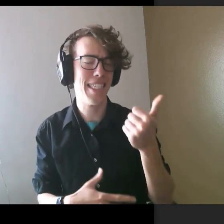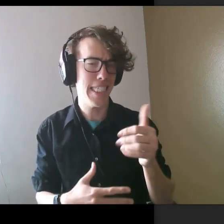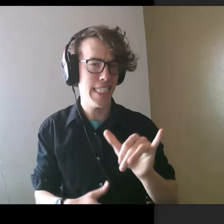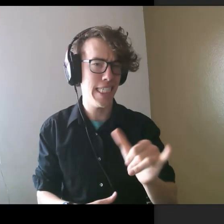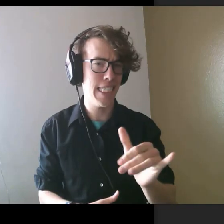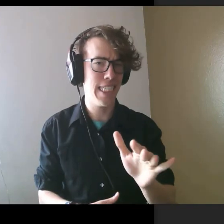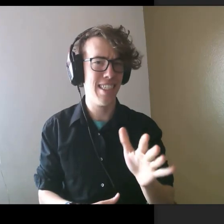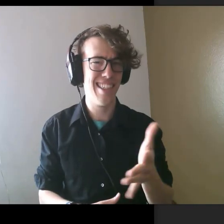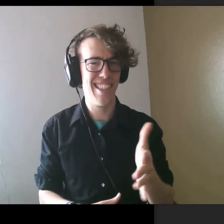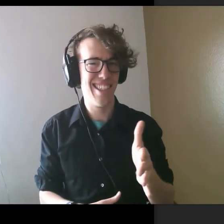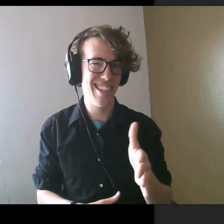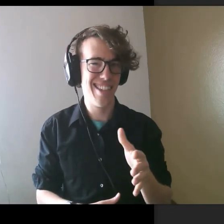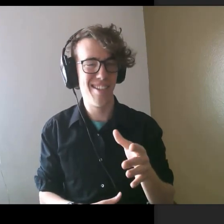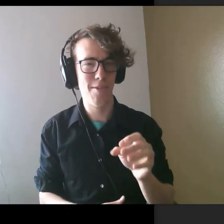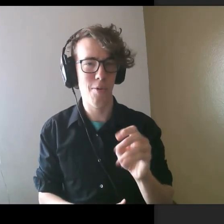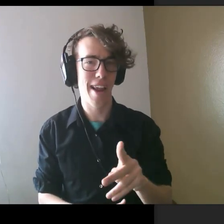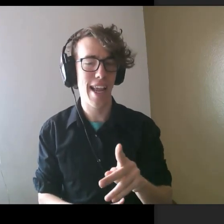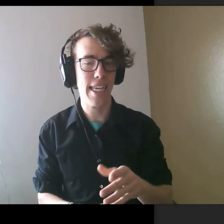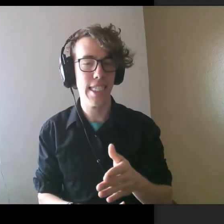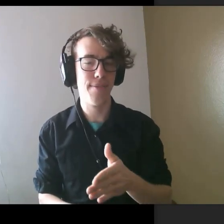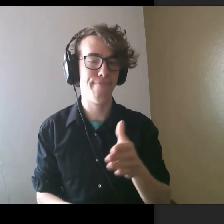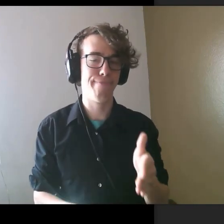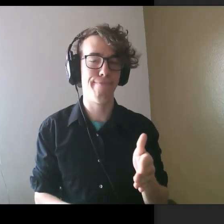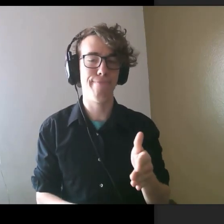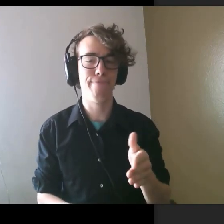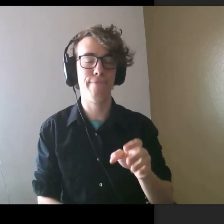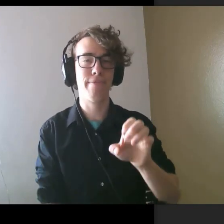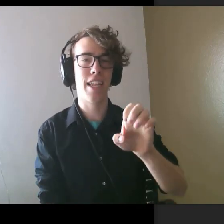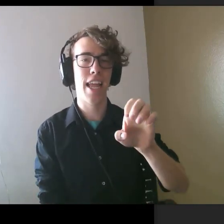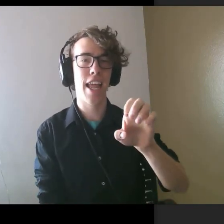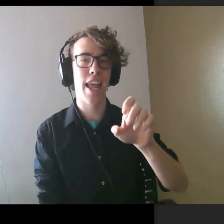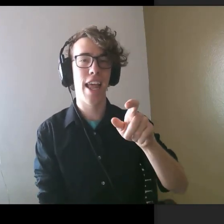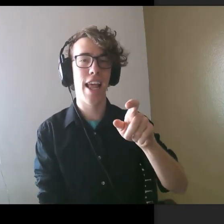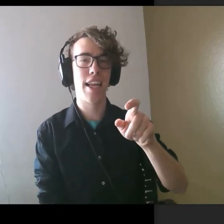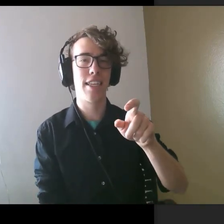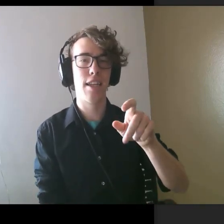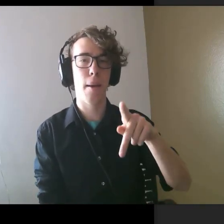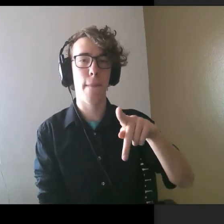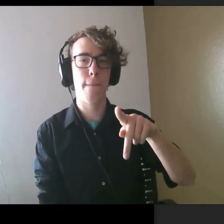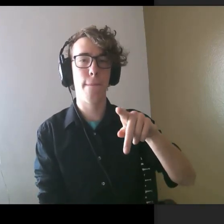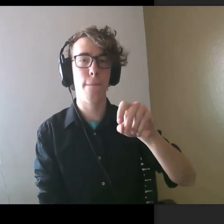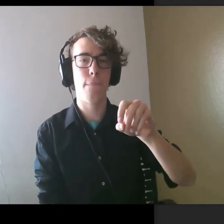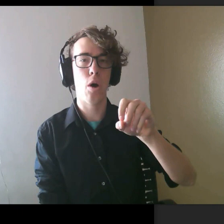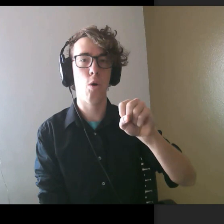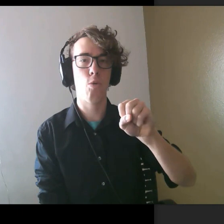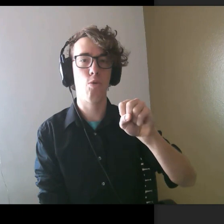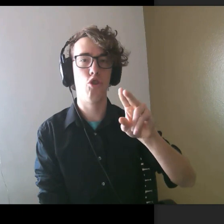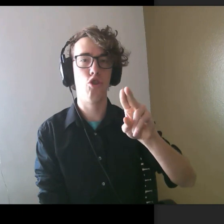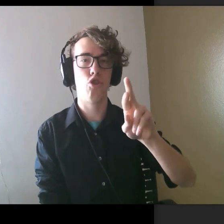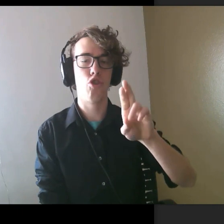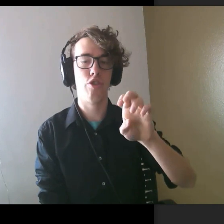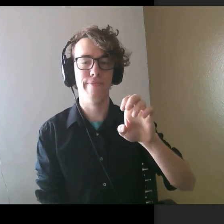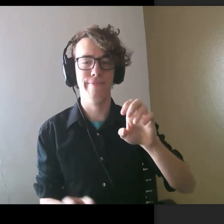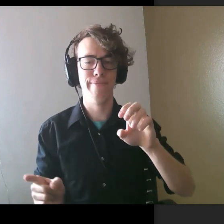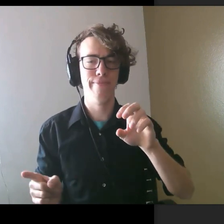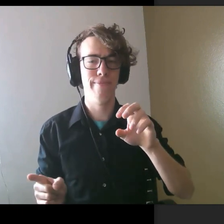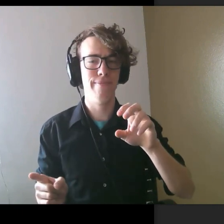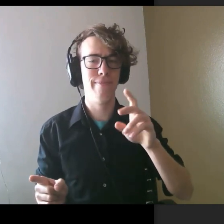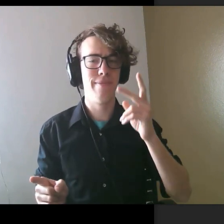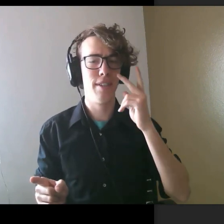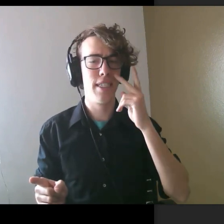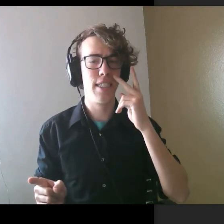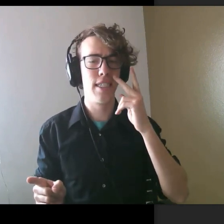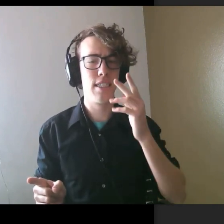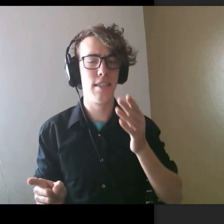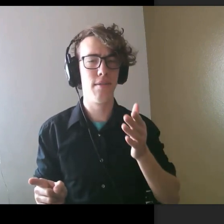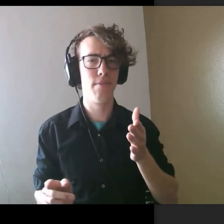even farther. So I'm going to scroll over to the next one, exposure. So you can see that it set it just a little bit to the left